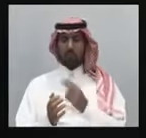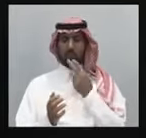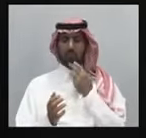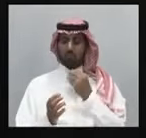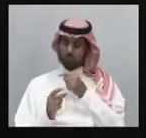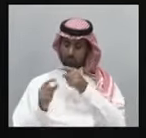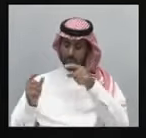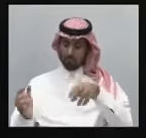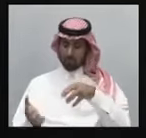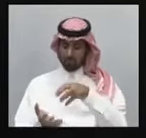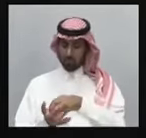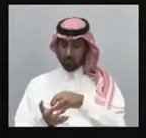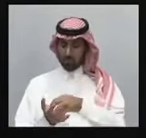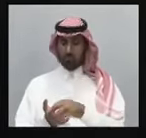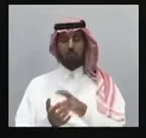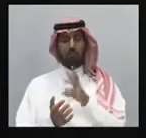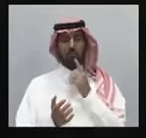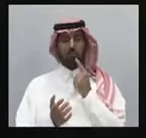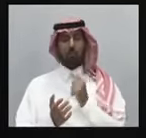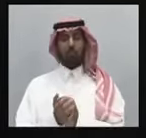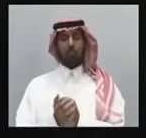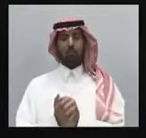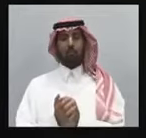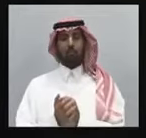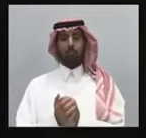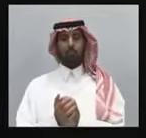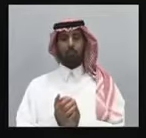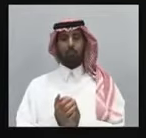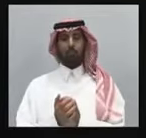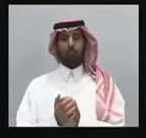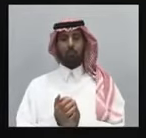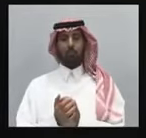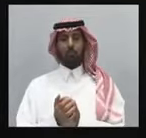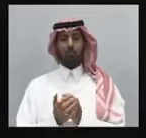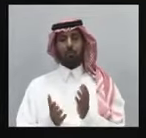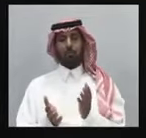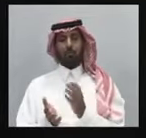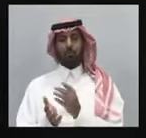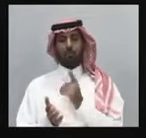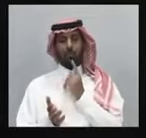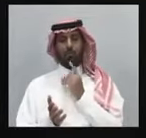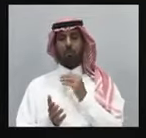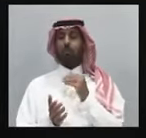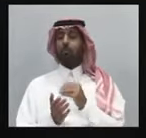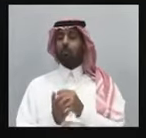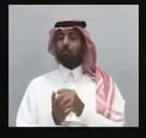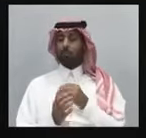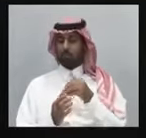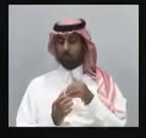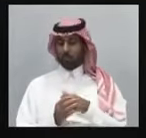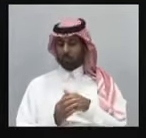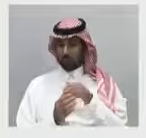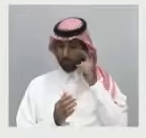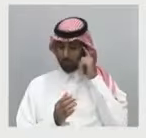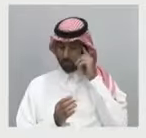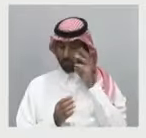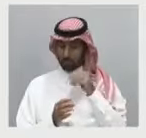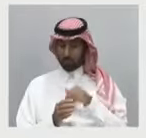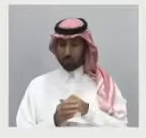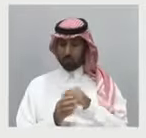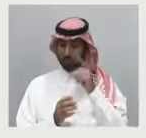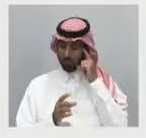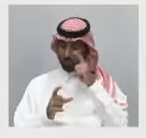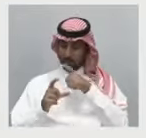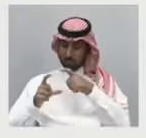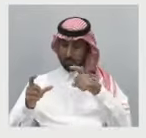the locations, the rooms, and let's say the houses. So interior designer should be friendly. You're dealing